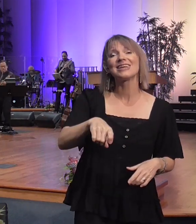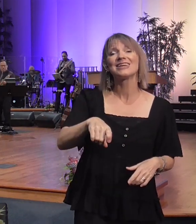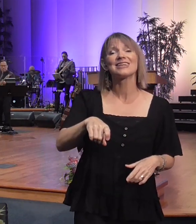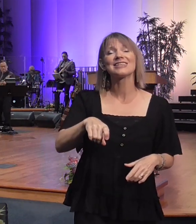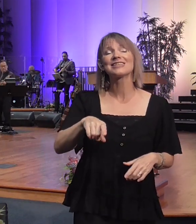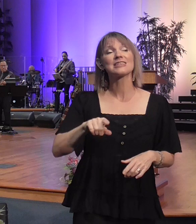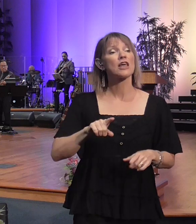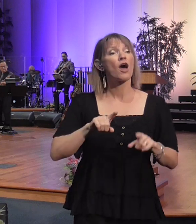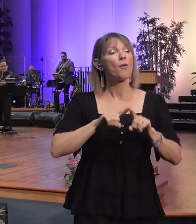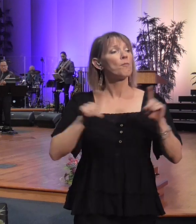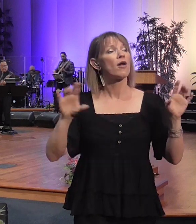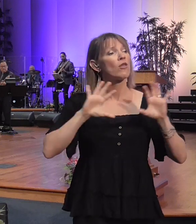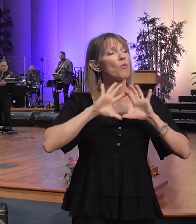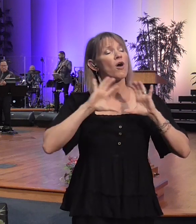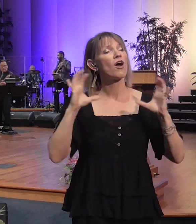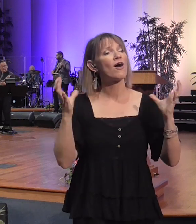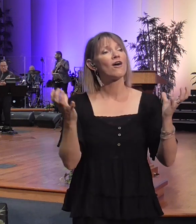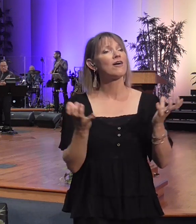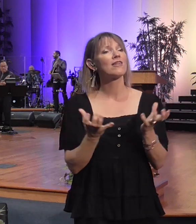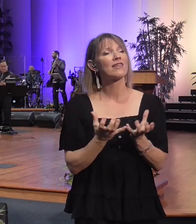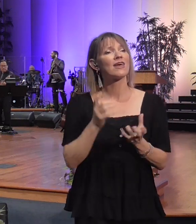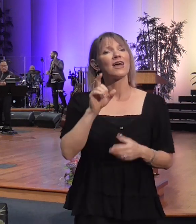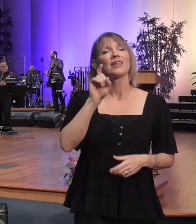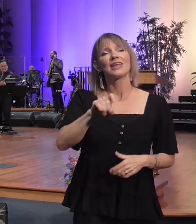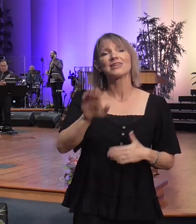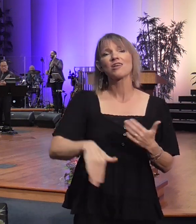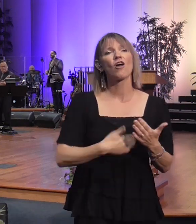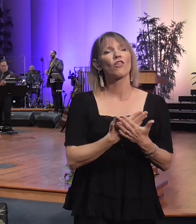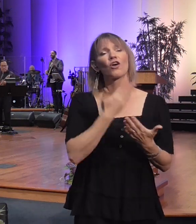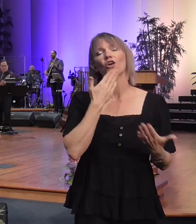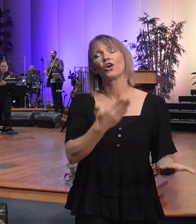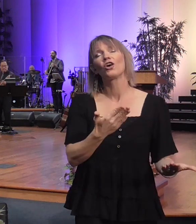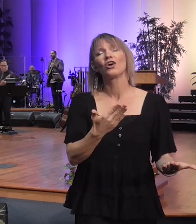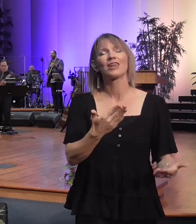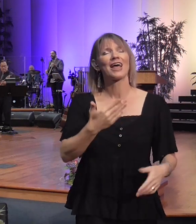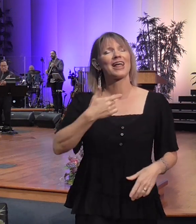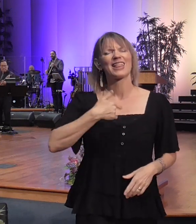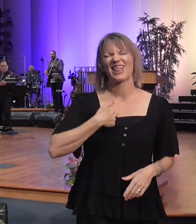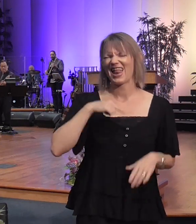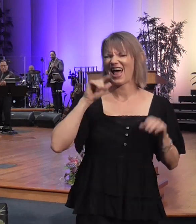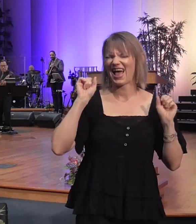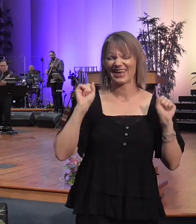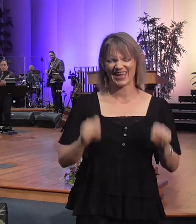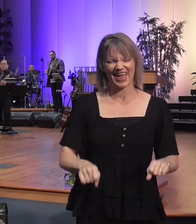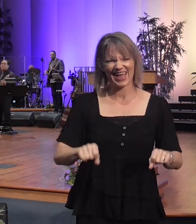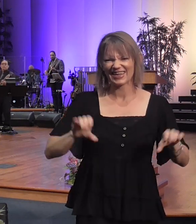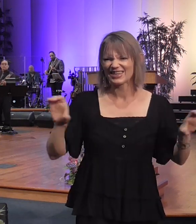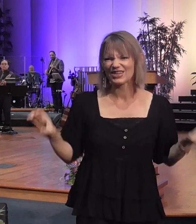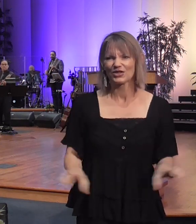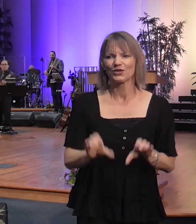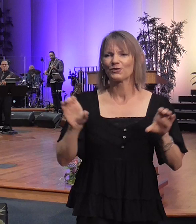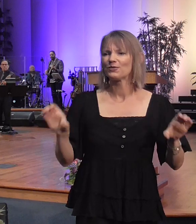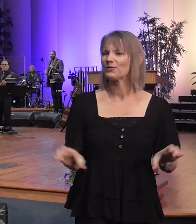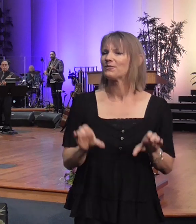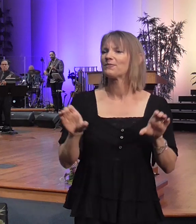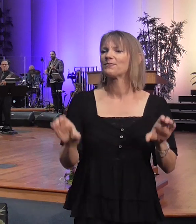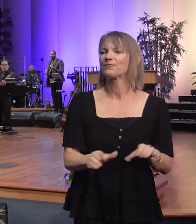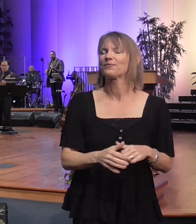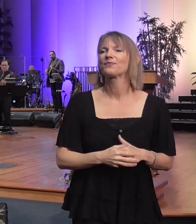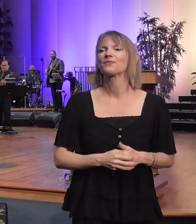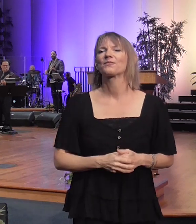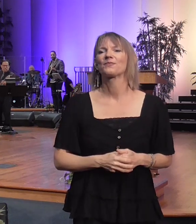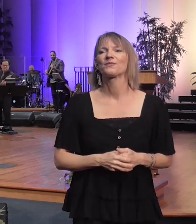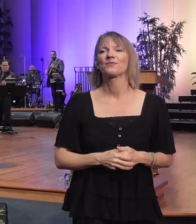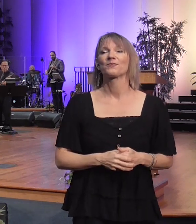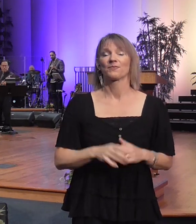needs, but the world needs all the good that I can do. All right, you